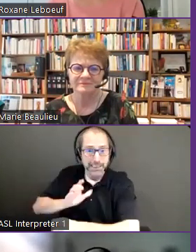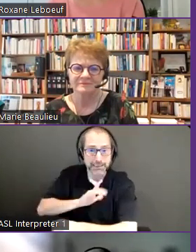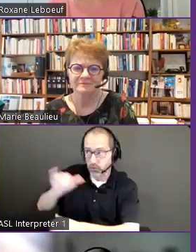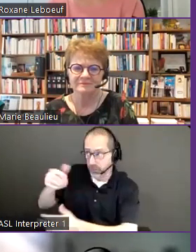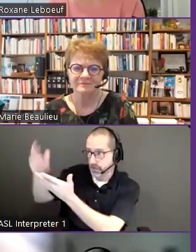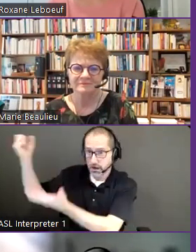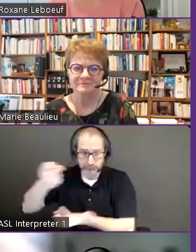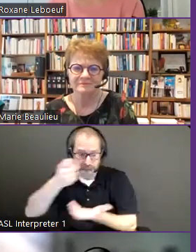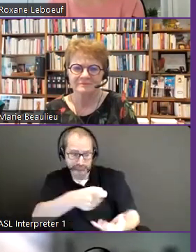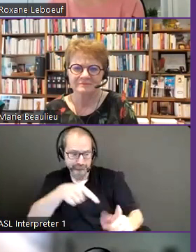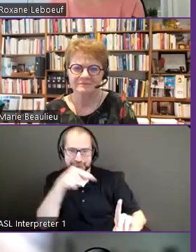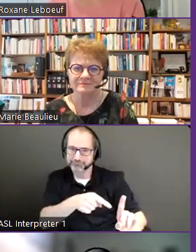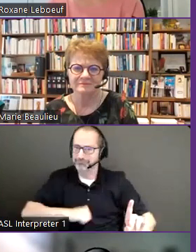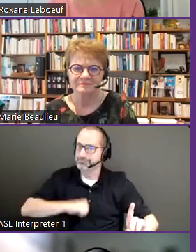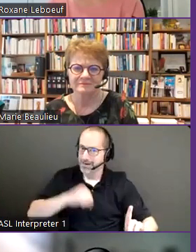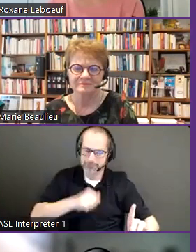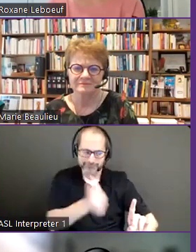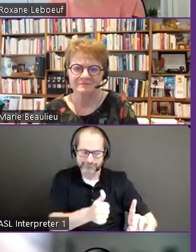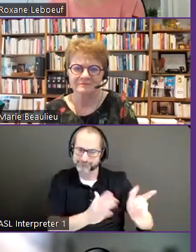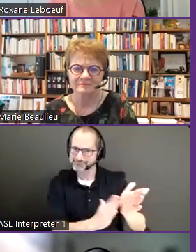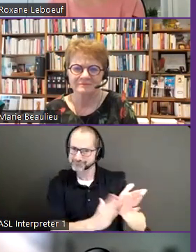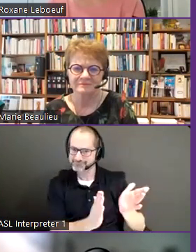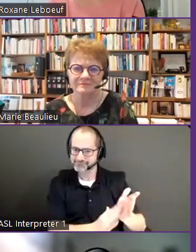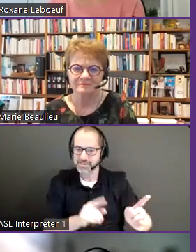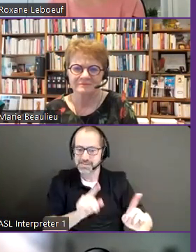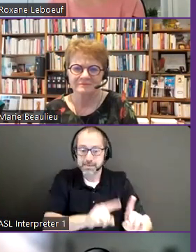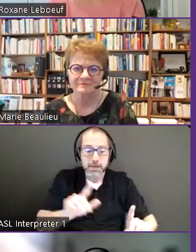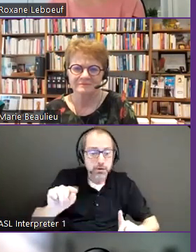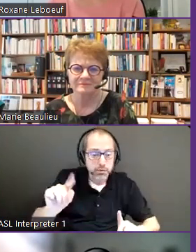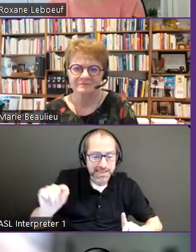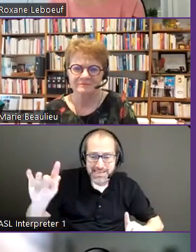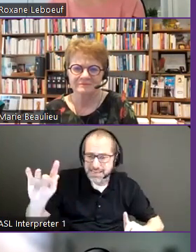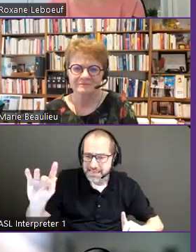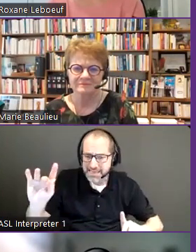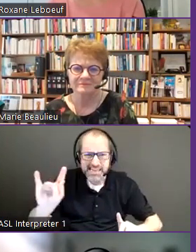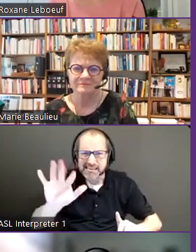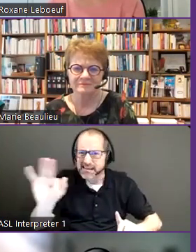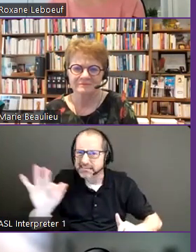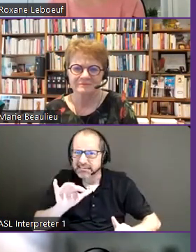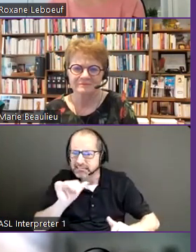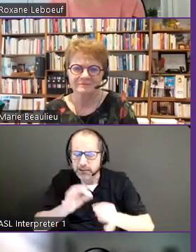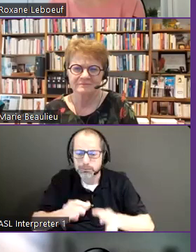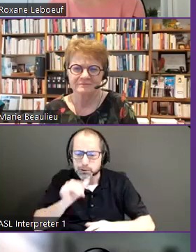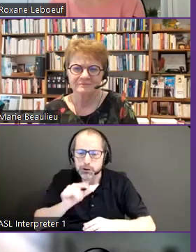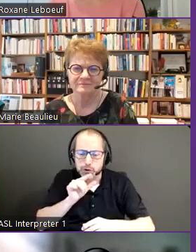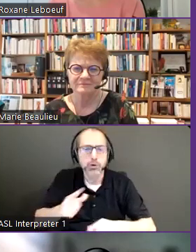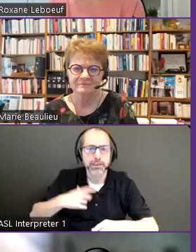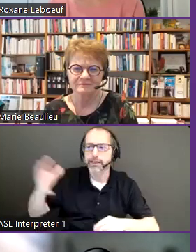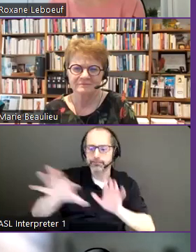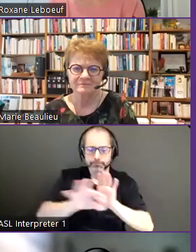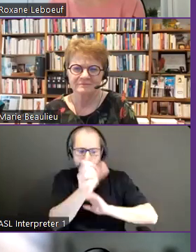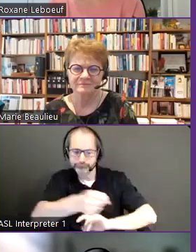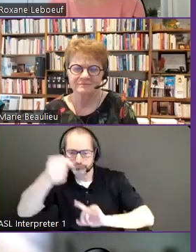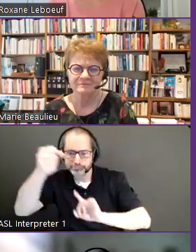In 2017, she was appointed Commissioner of the Commission of Human Rights and Youth Rights by